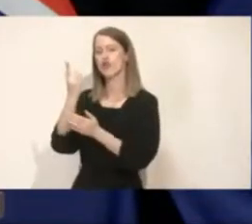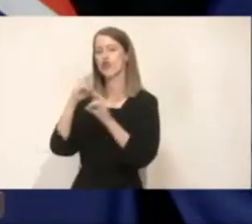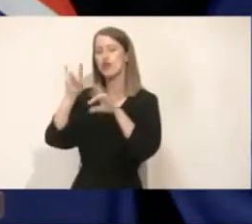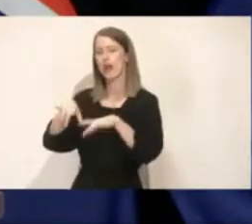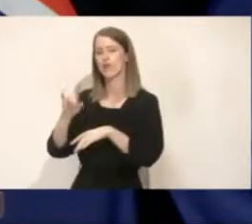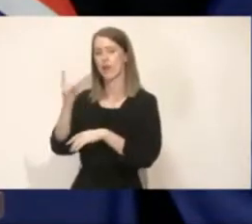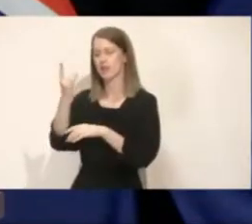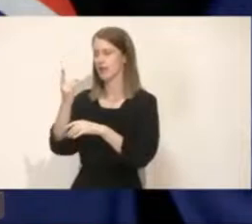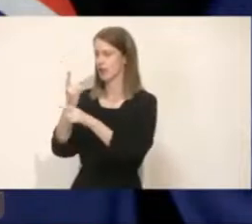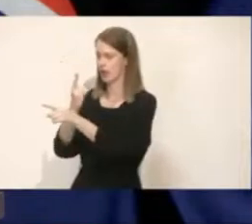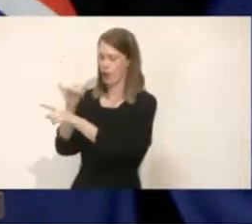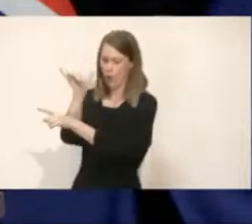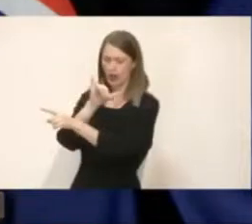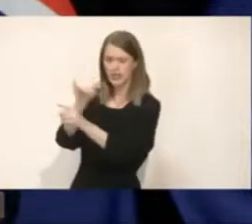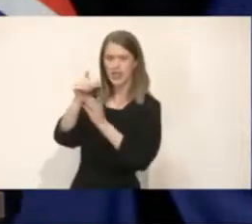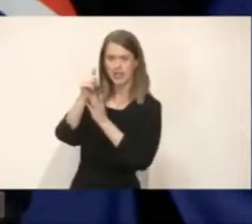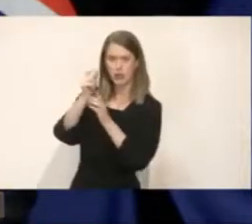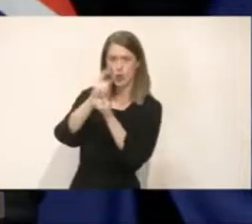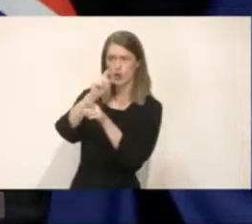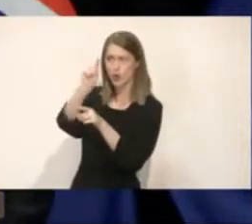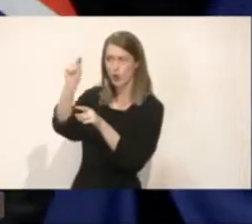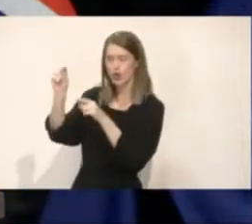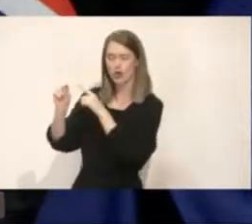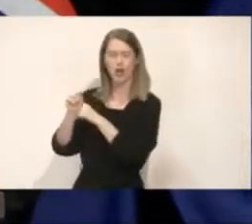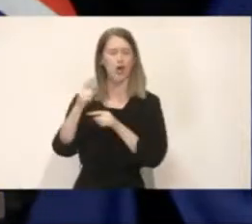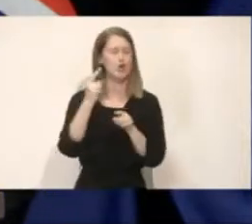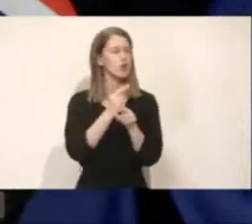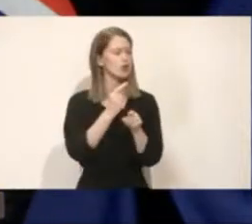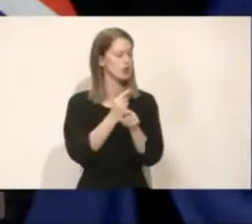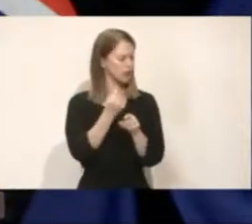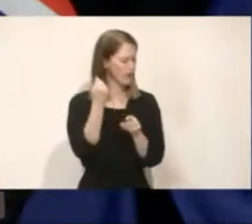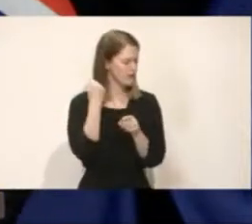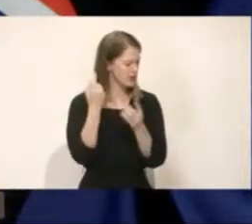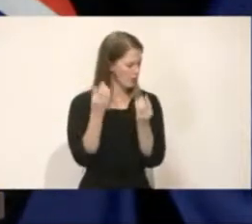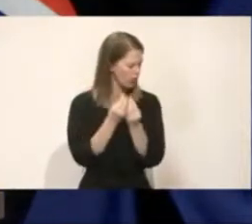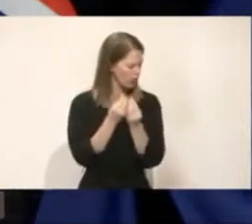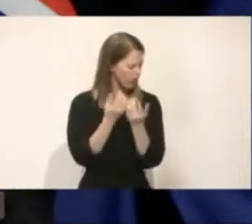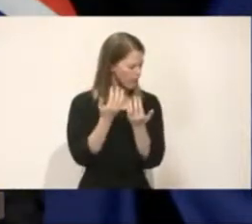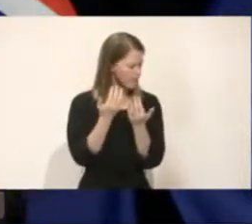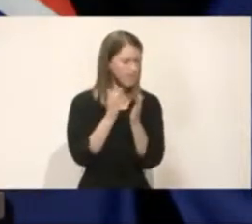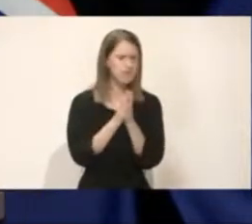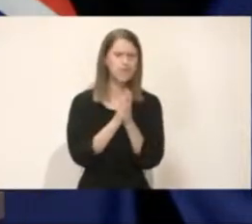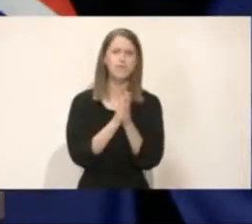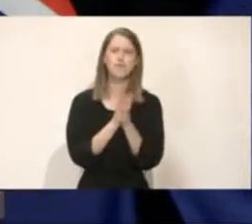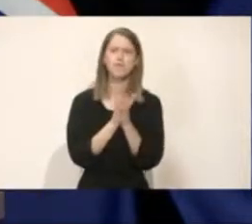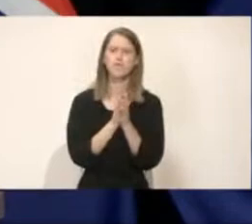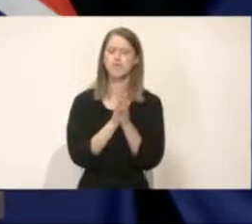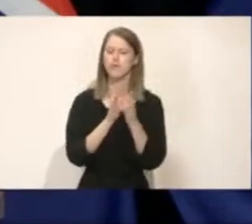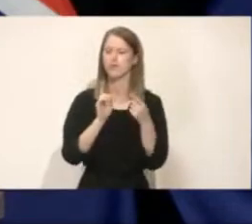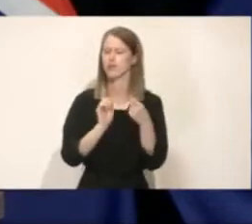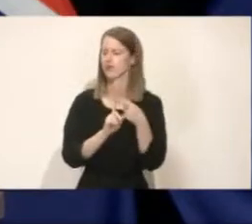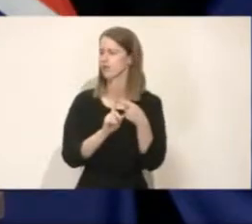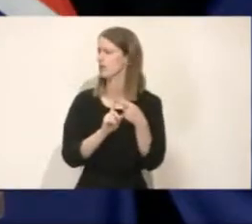though. Have you been speaking? I think I talked previously with the likes